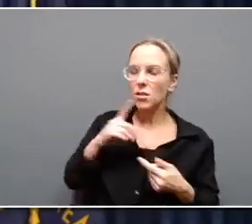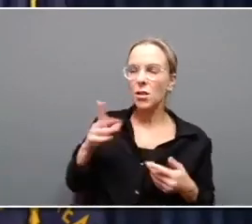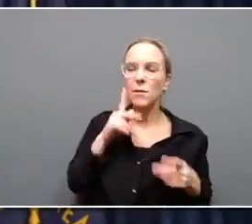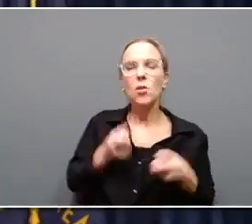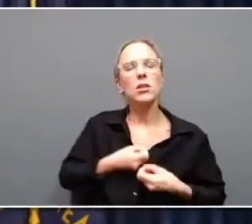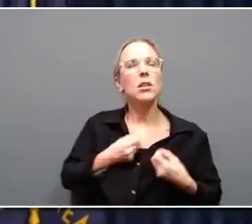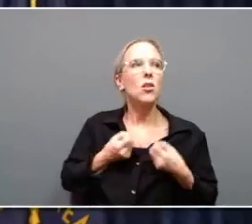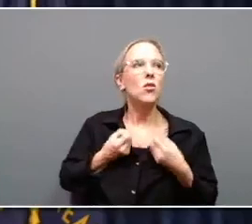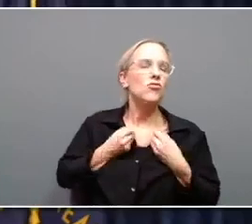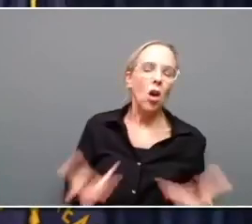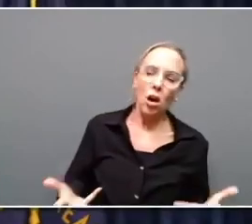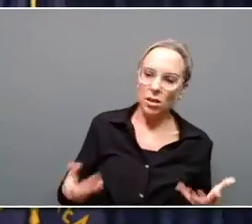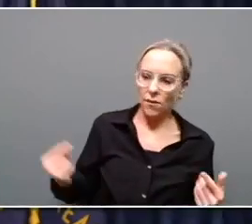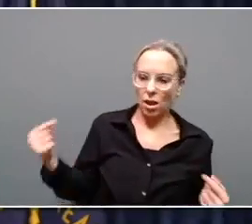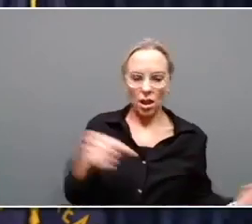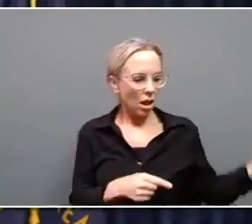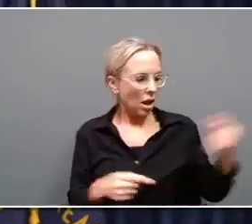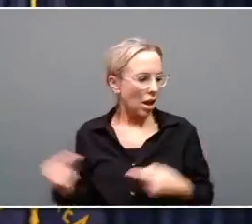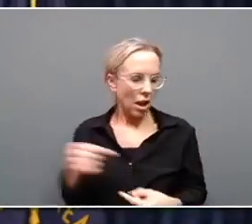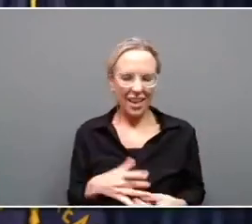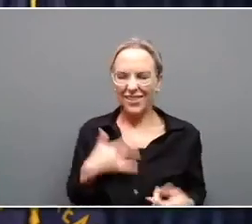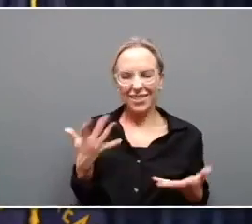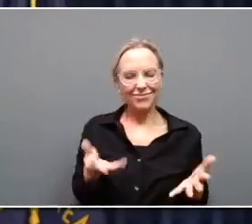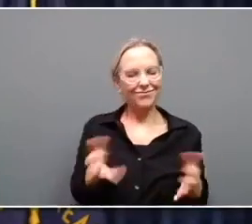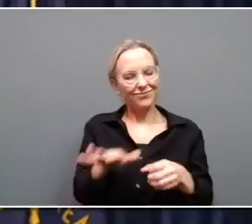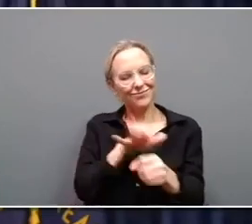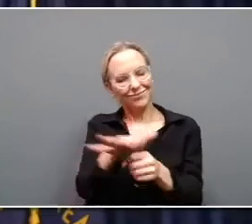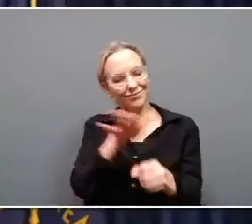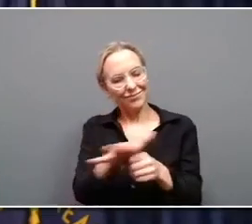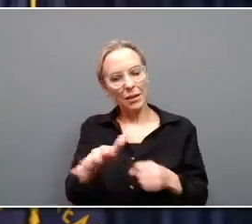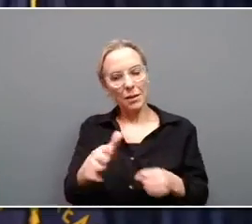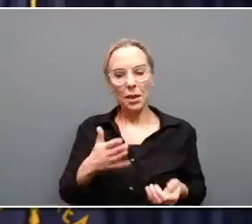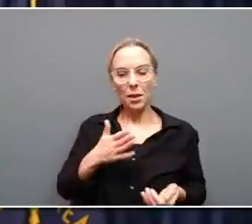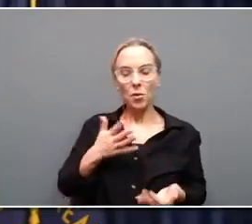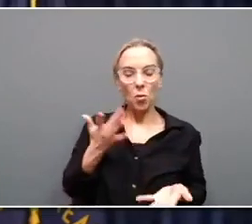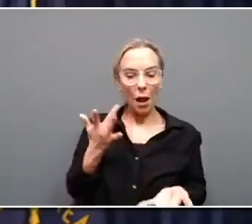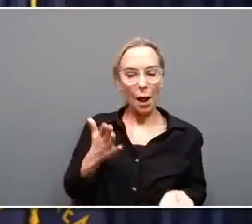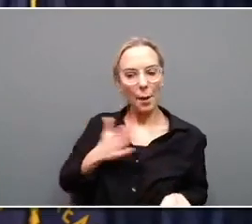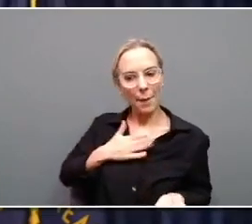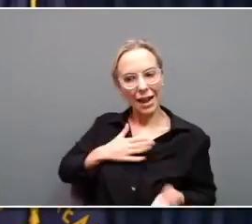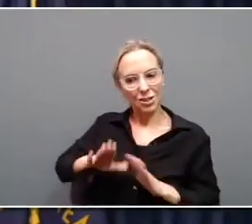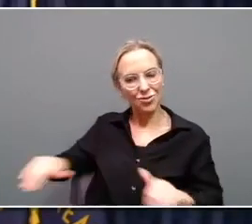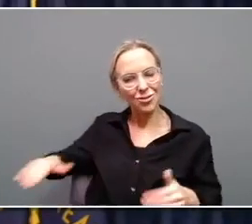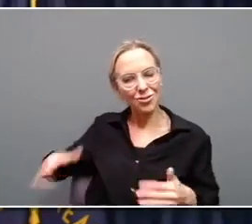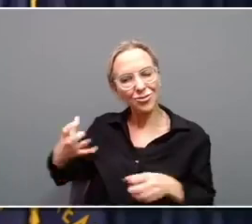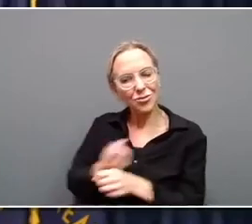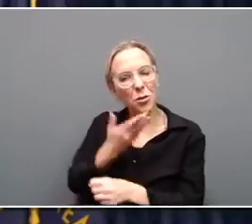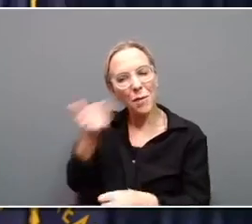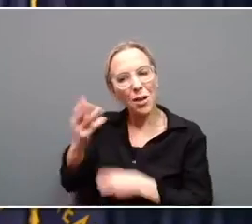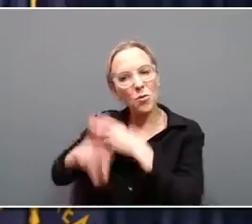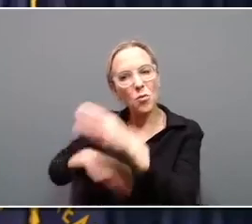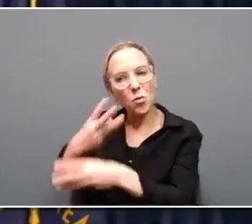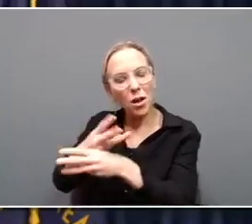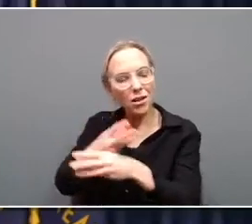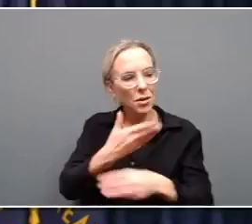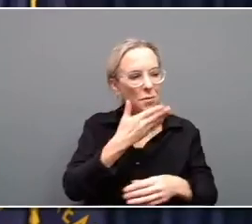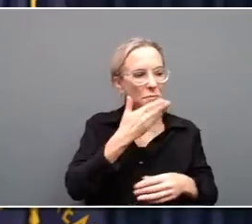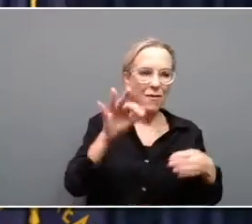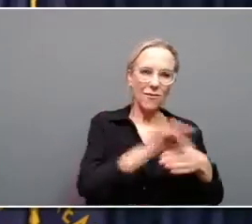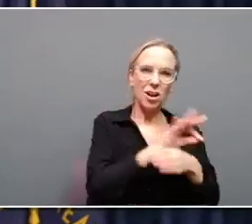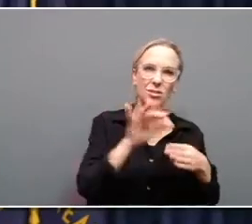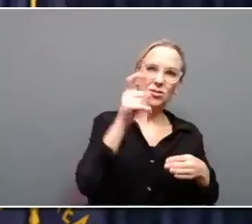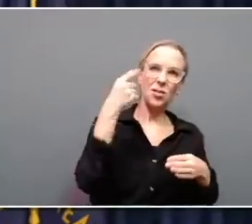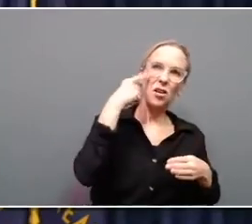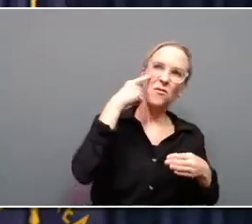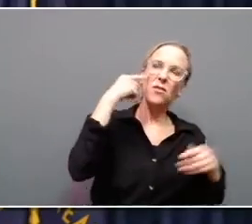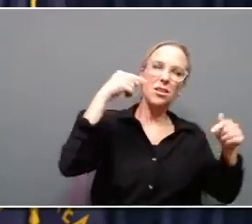to be a part of it. I got into this because my kids deserve a better world and a better functioning government, and I'm going to do my part to